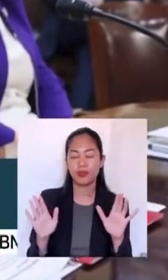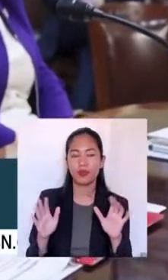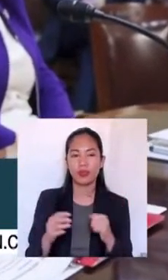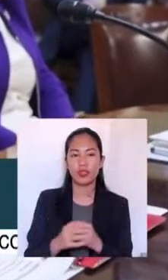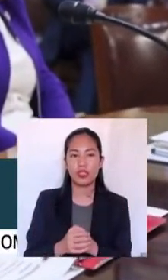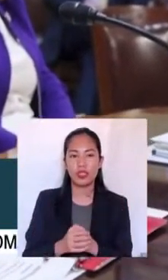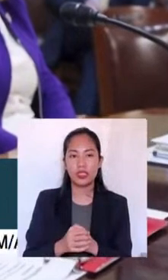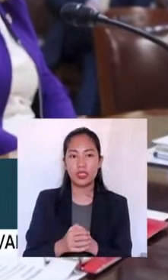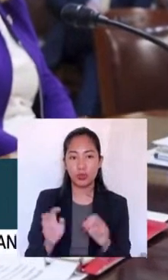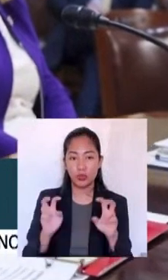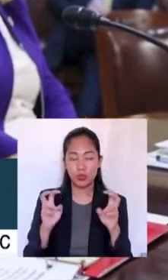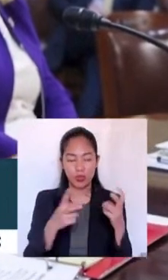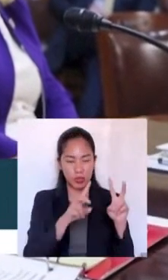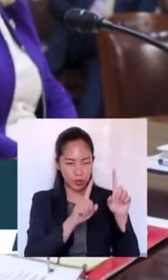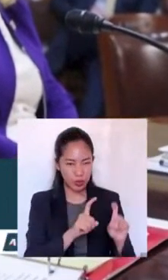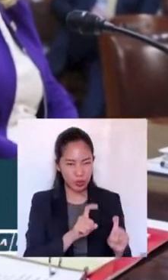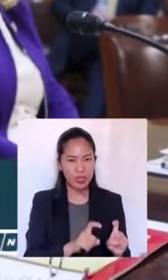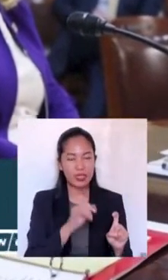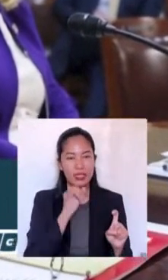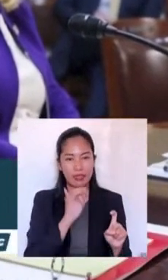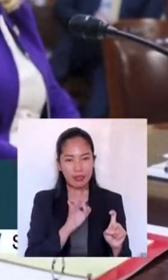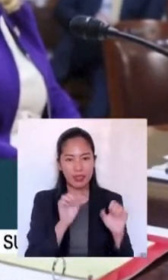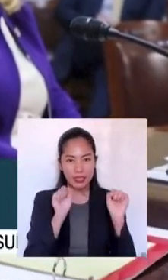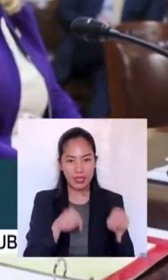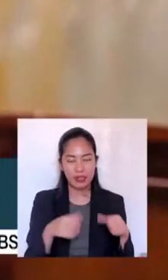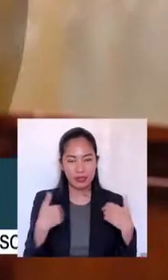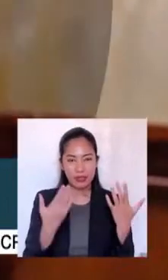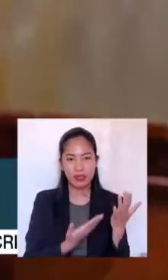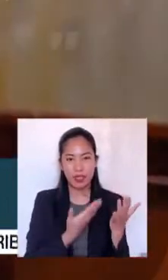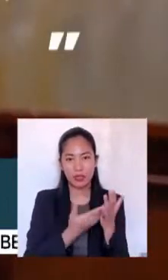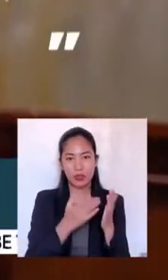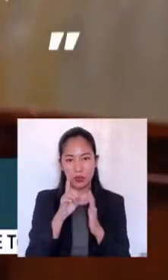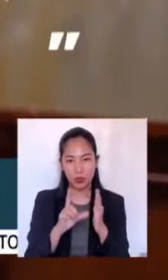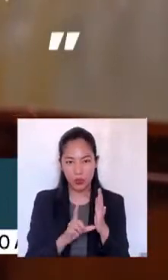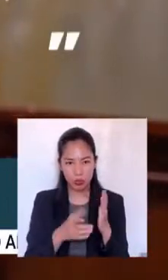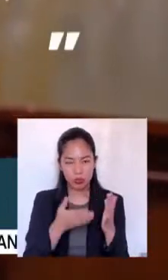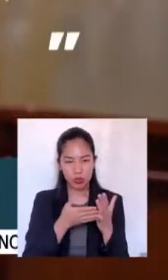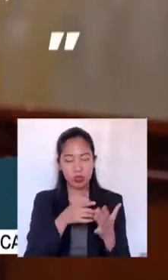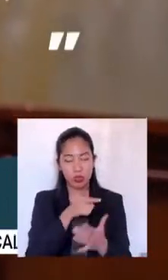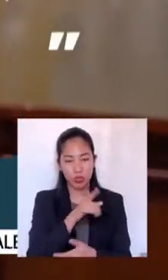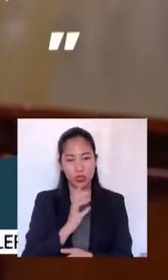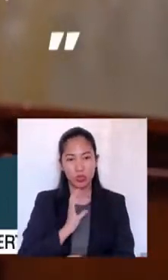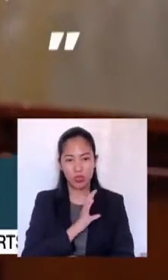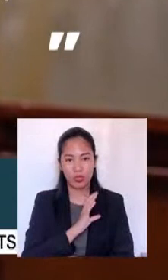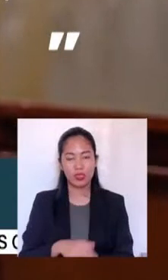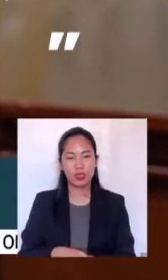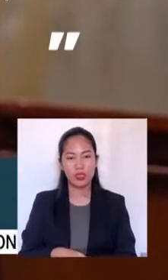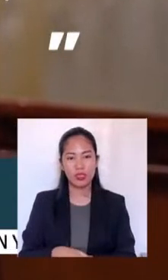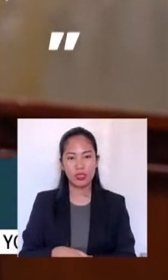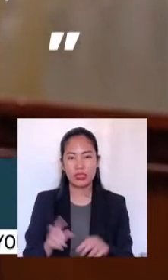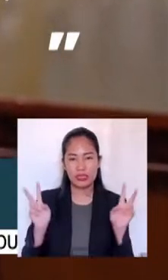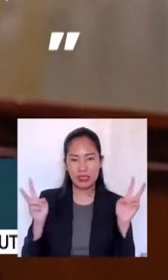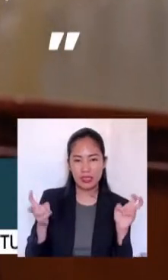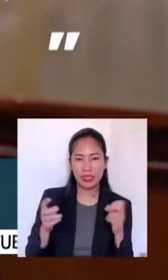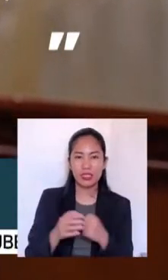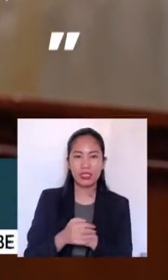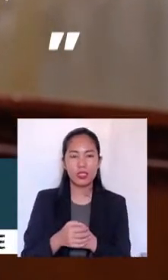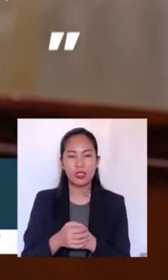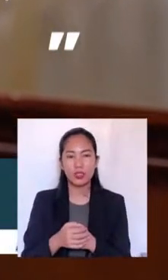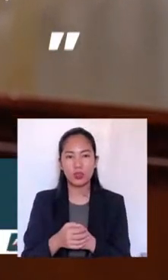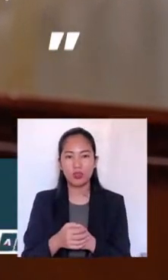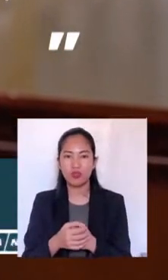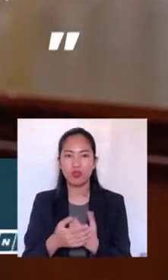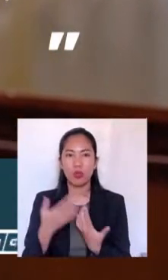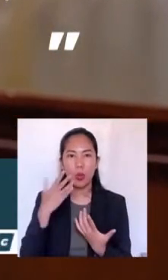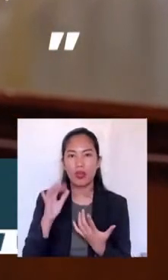it could lawfully subpoena current members of Congress. Quote, I think there are some questions of whether we have the authority to do it, Thompson said, according